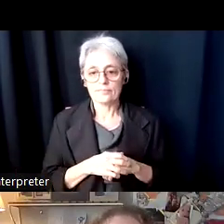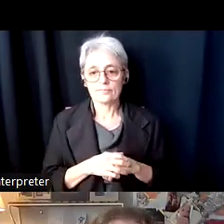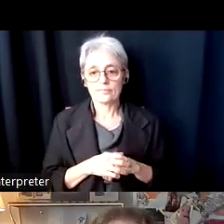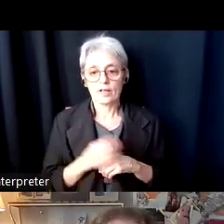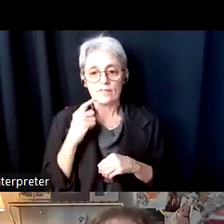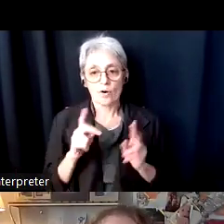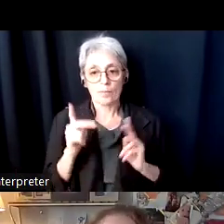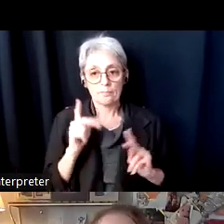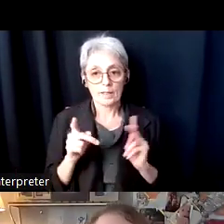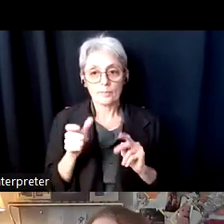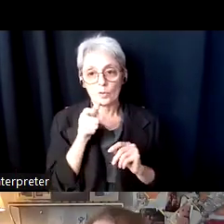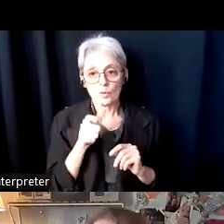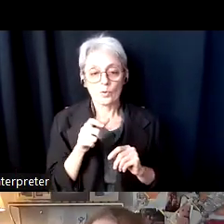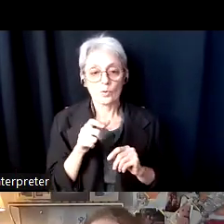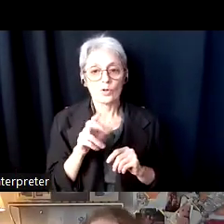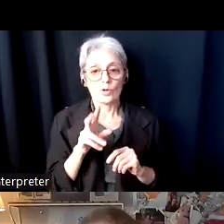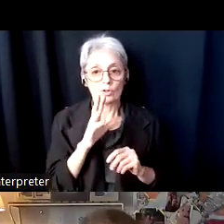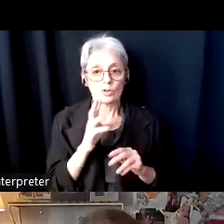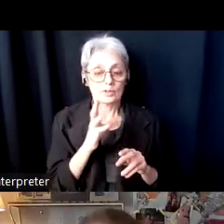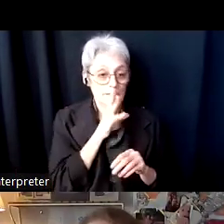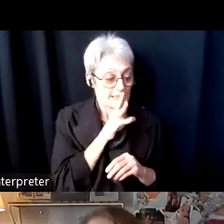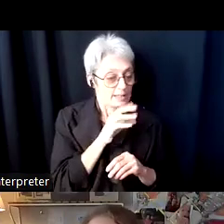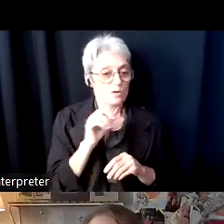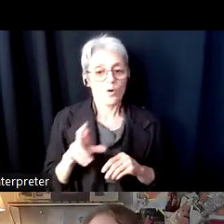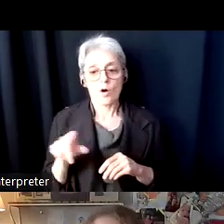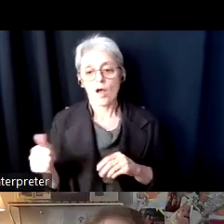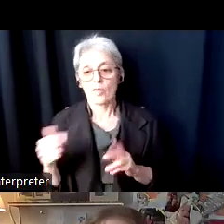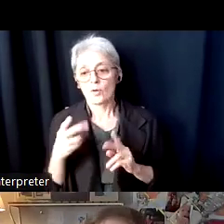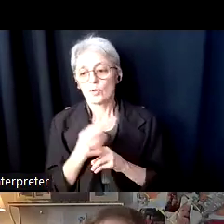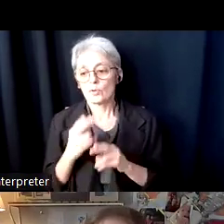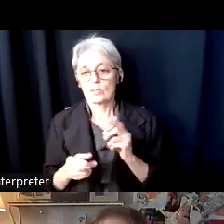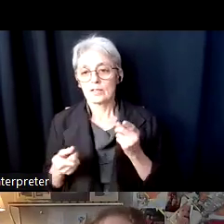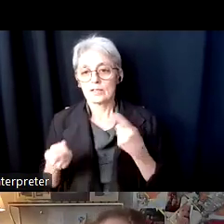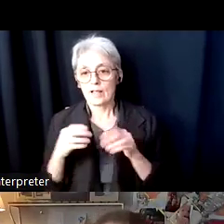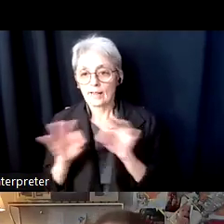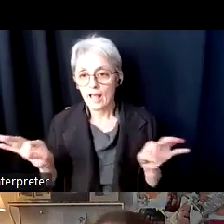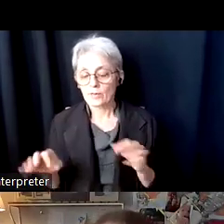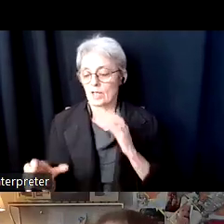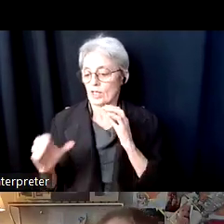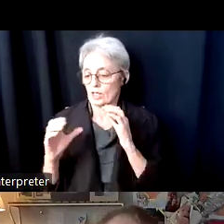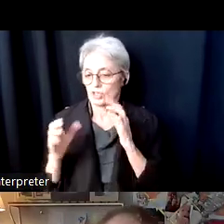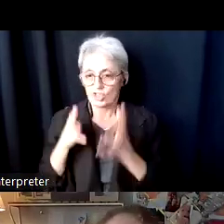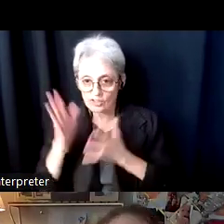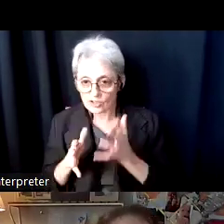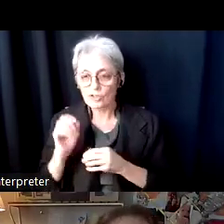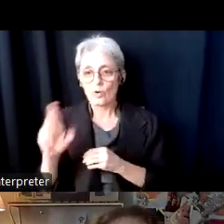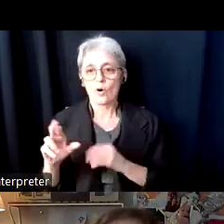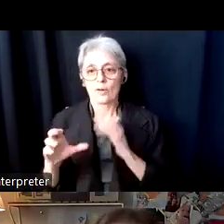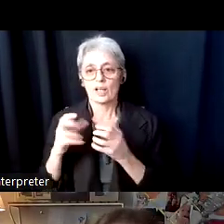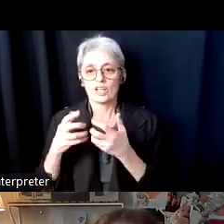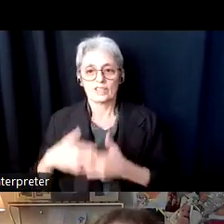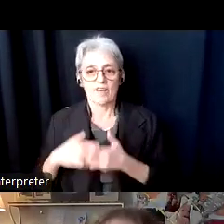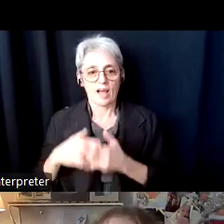is spoken and those who use sign language, gestures, or communication devices to communicate. I thought this was